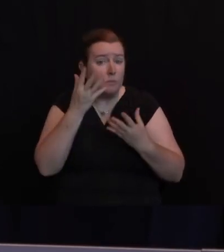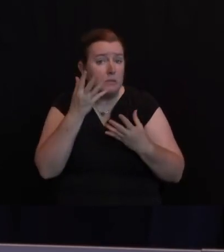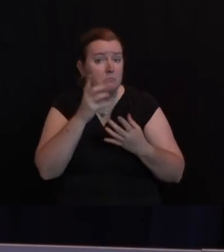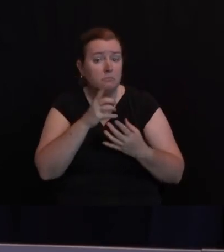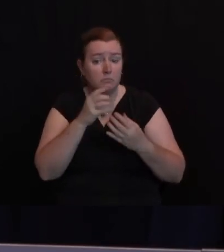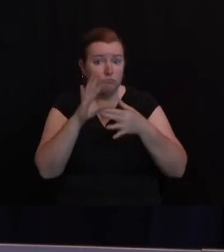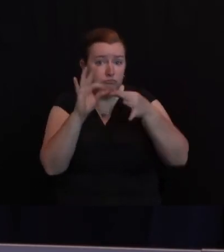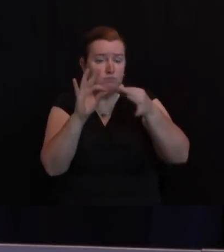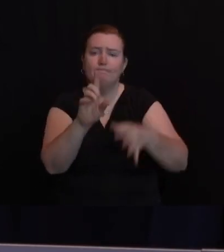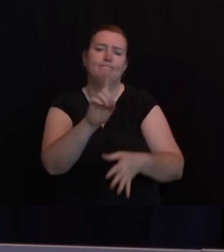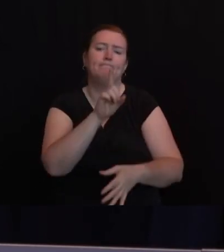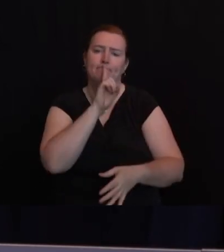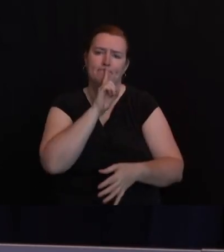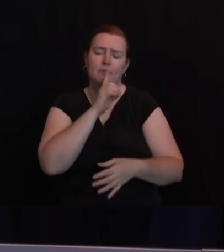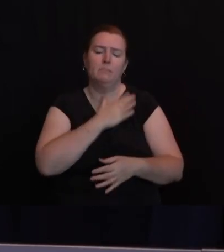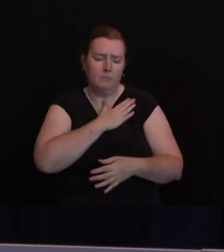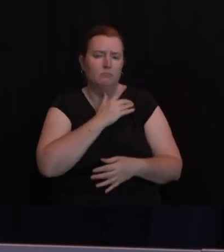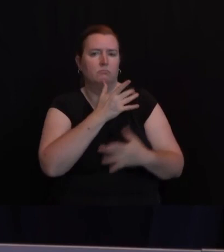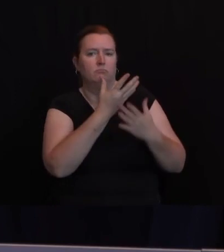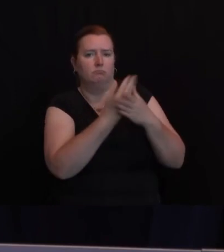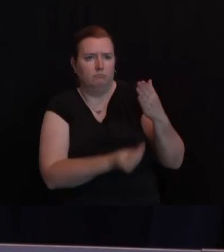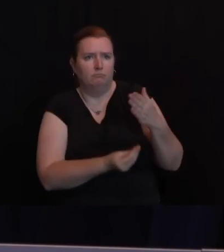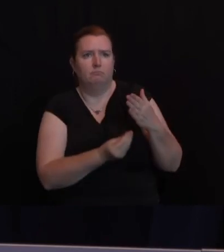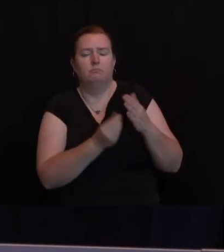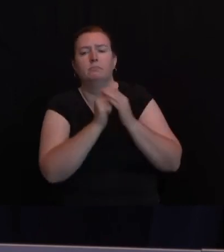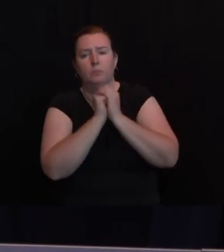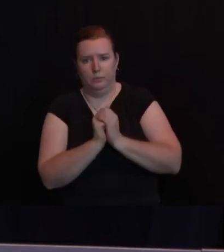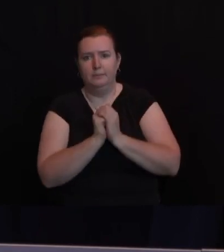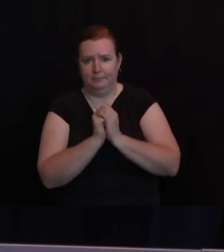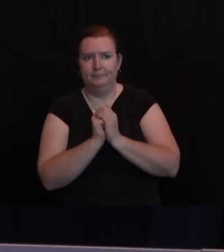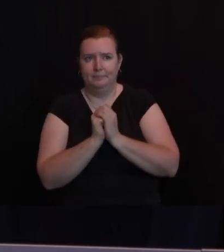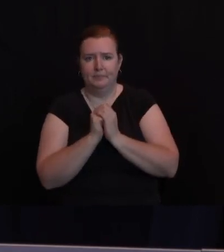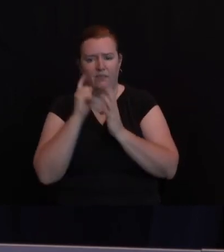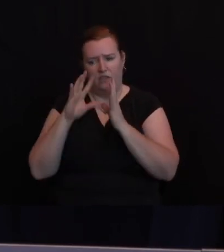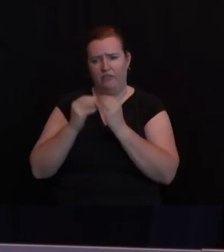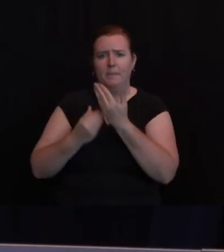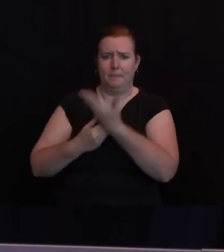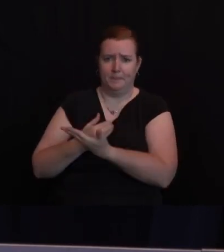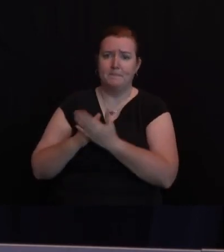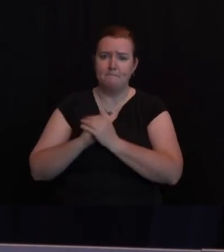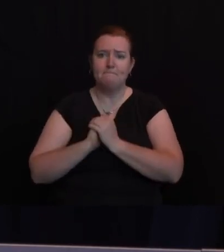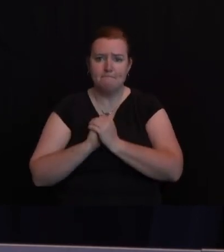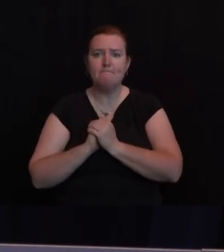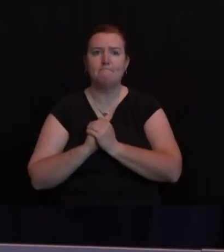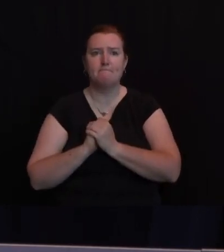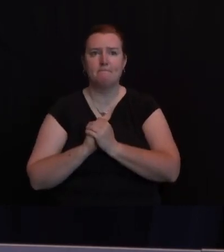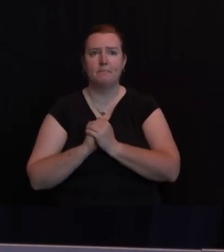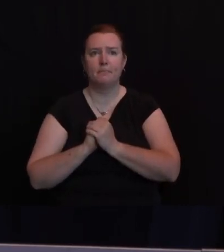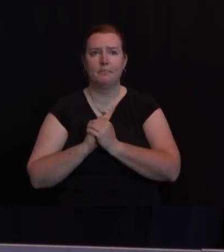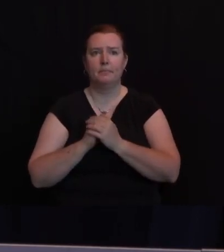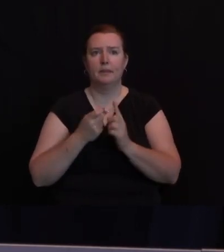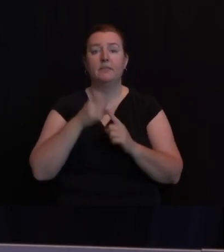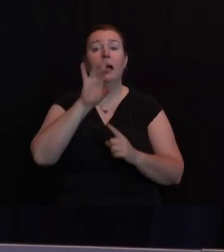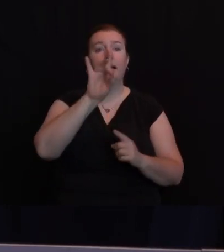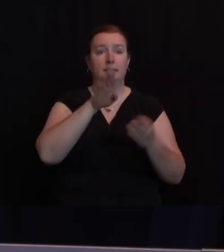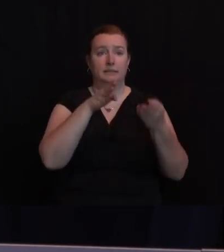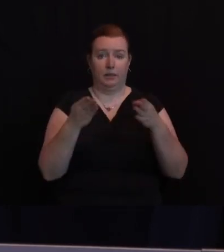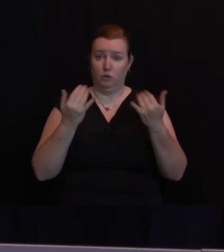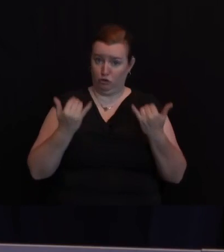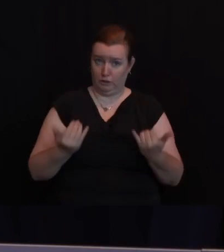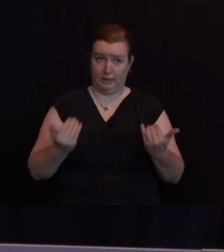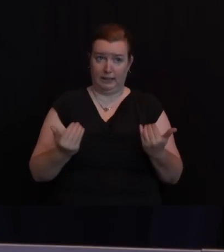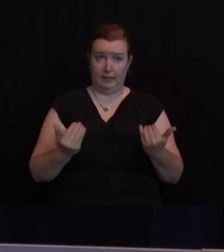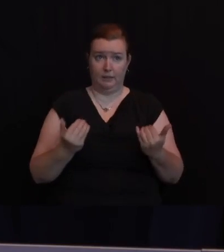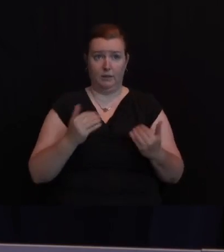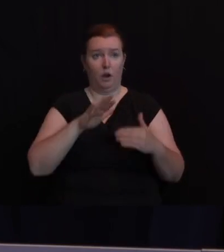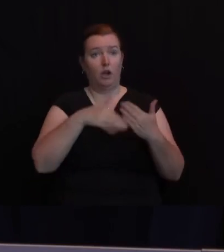loss. Our thoughts are with the family. Of the 8 deaths we are reporting today, all occurred in July and